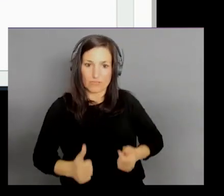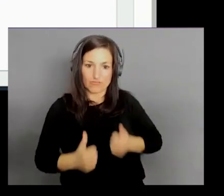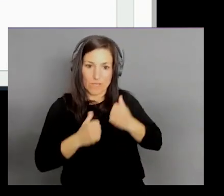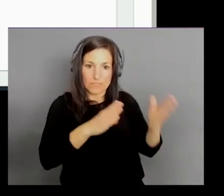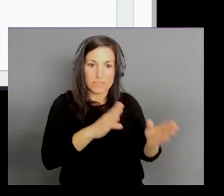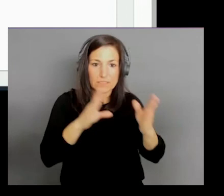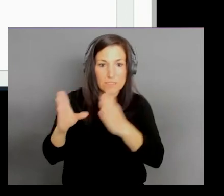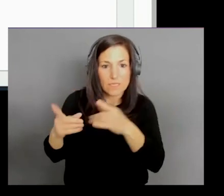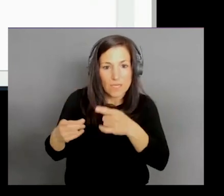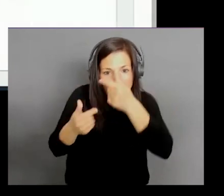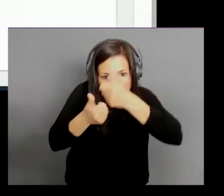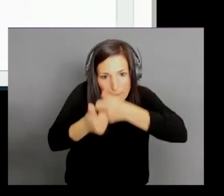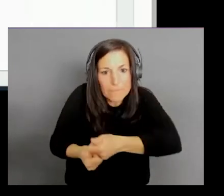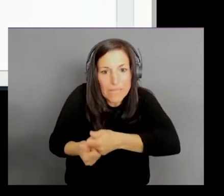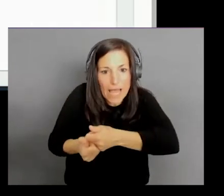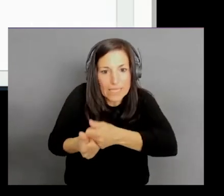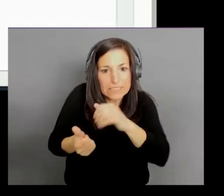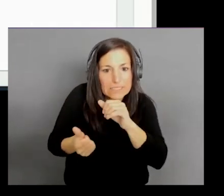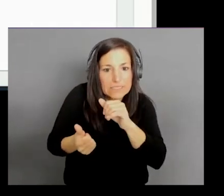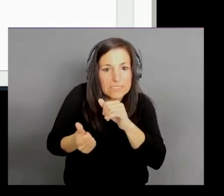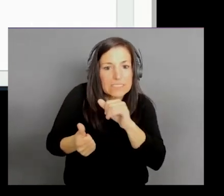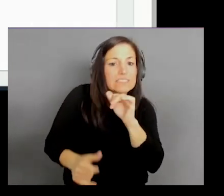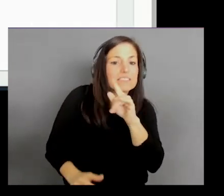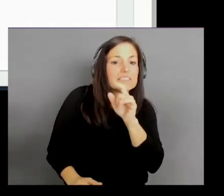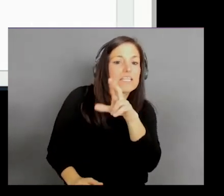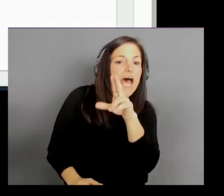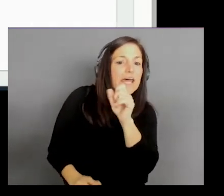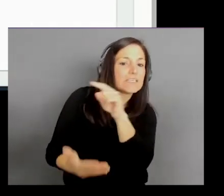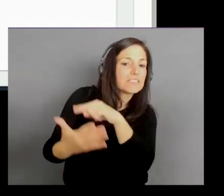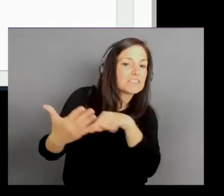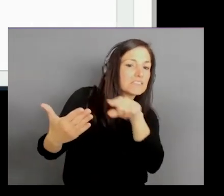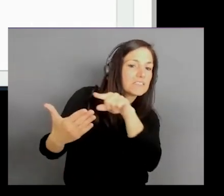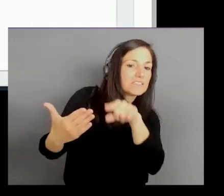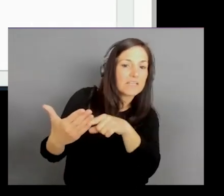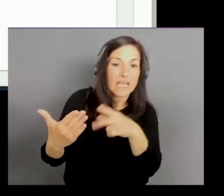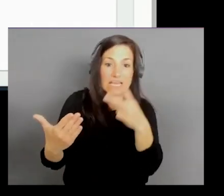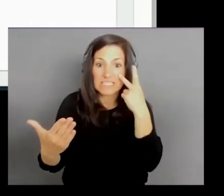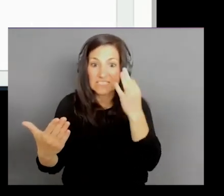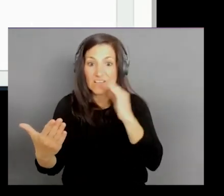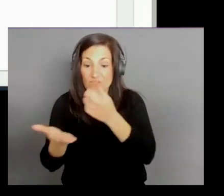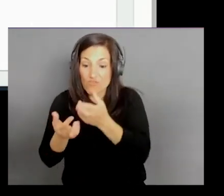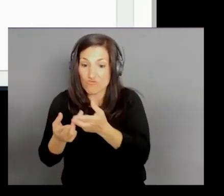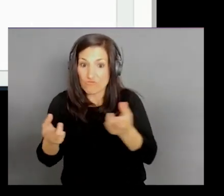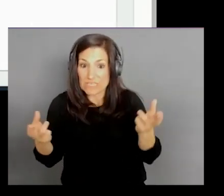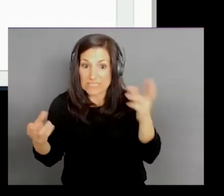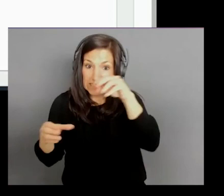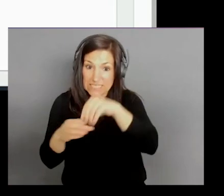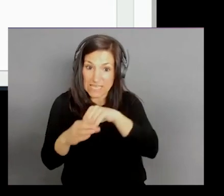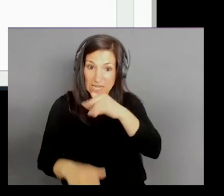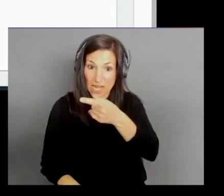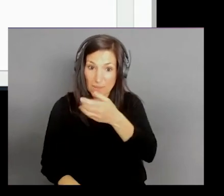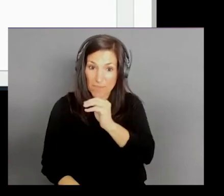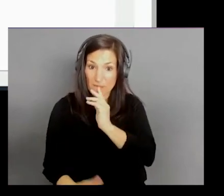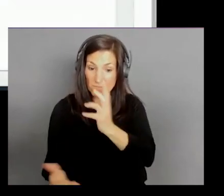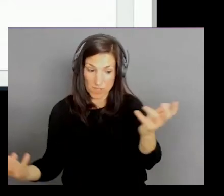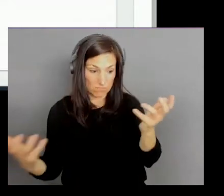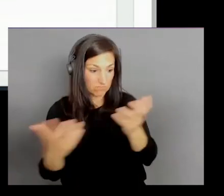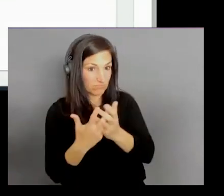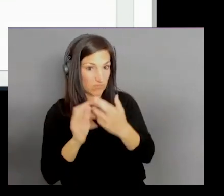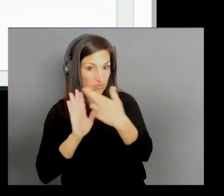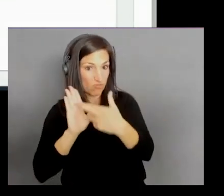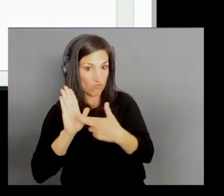whether or not the resources in my Ipam are meeting the rules that I defined. So are they in the appropriate